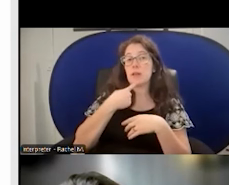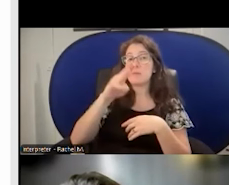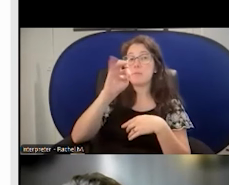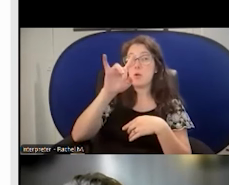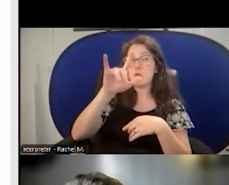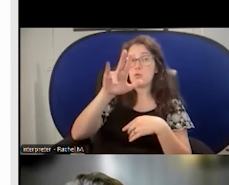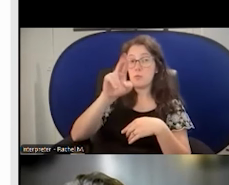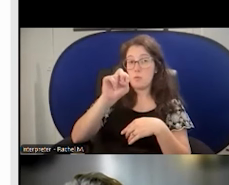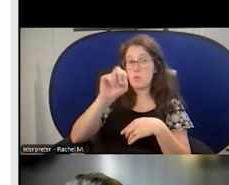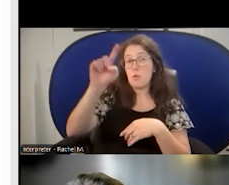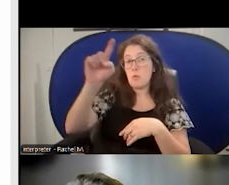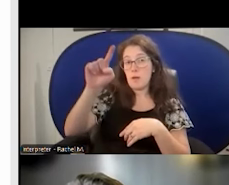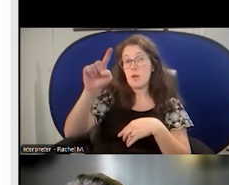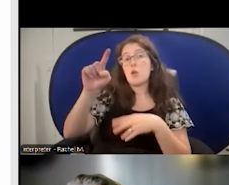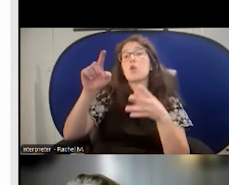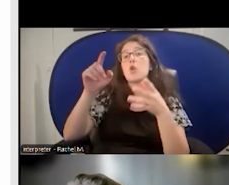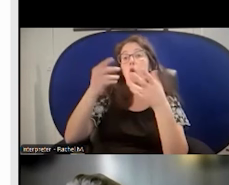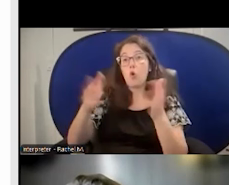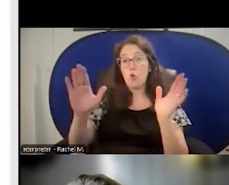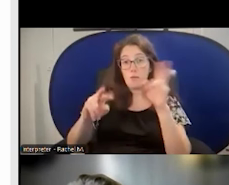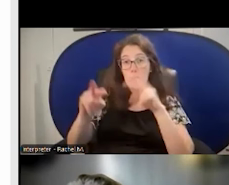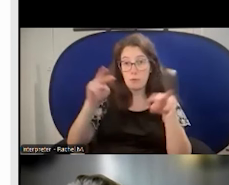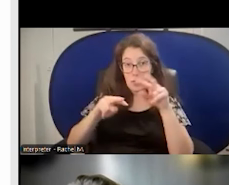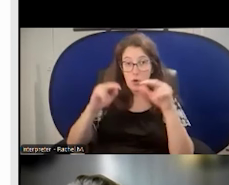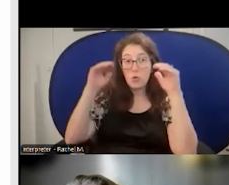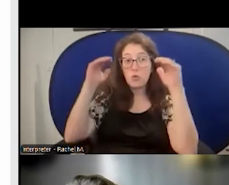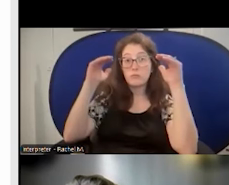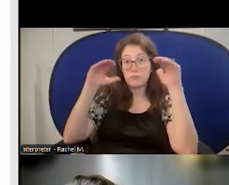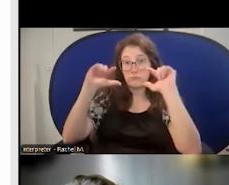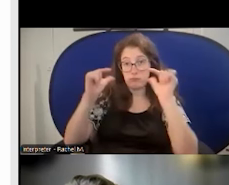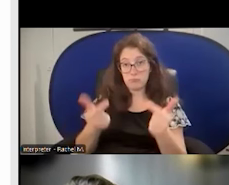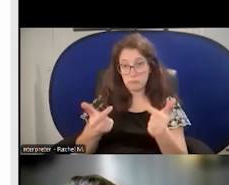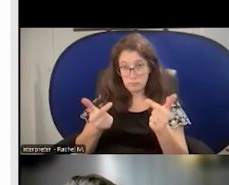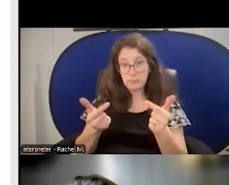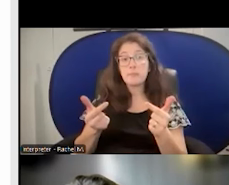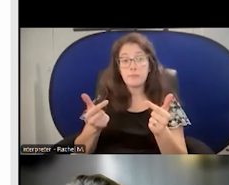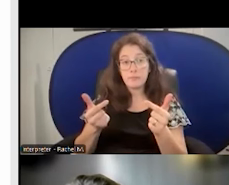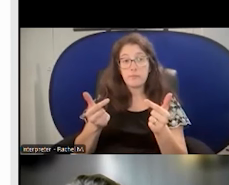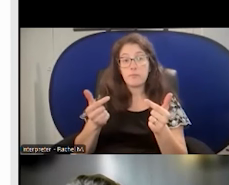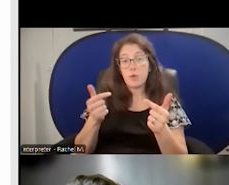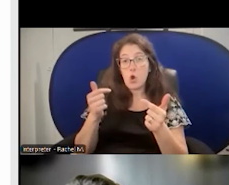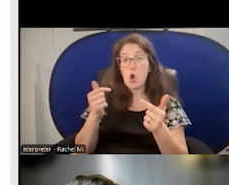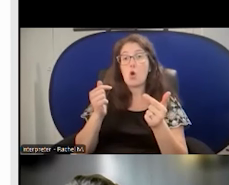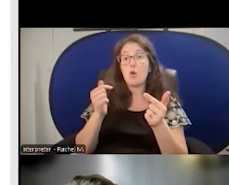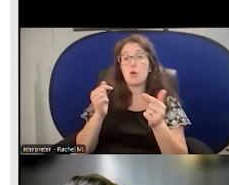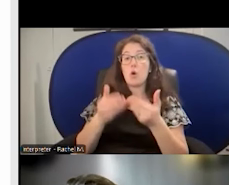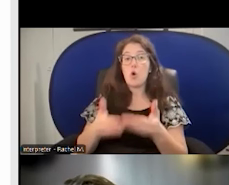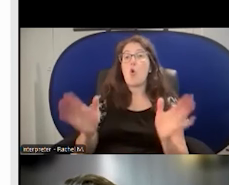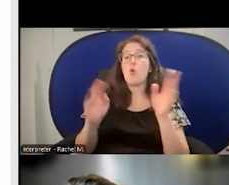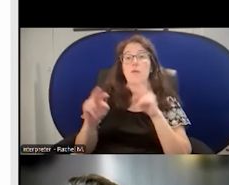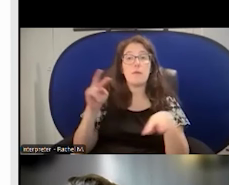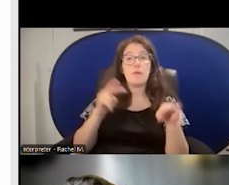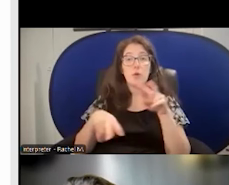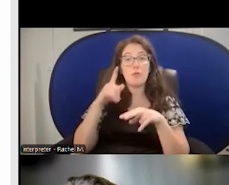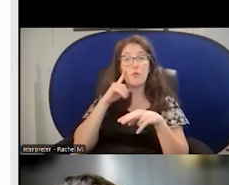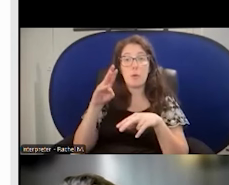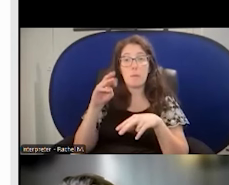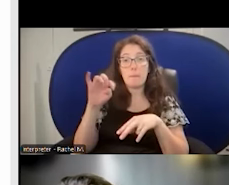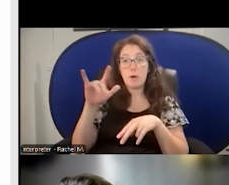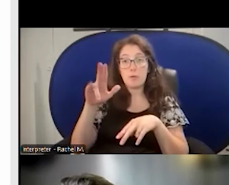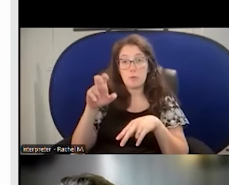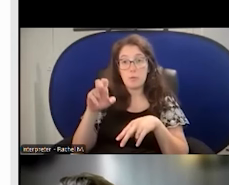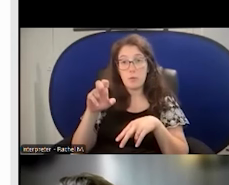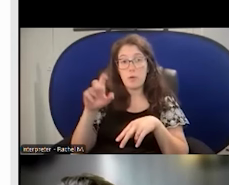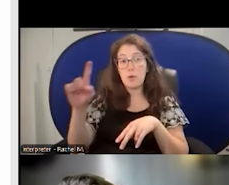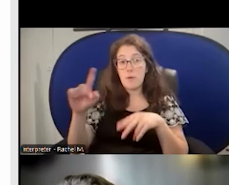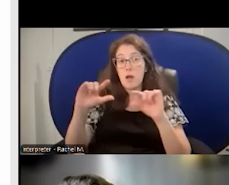it wants to read inside of that, it'll open up the page and then they'll see overview for module one, and then they'll start working their